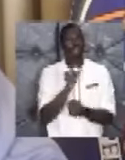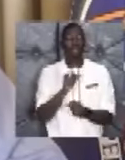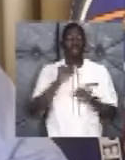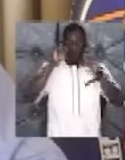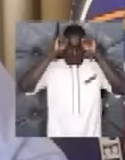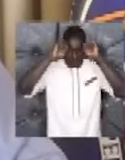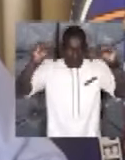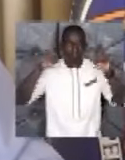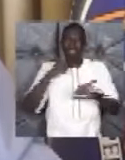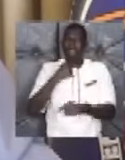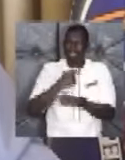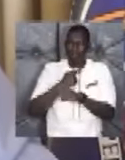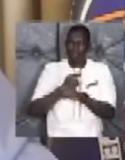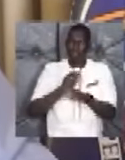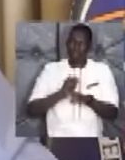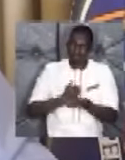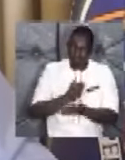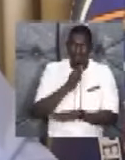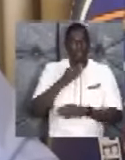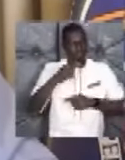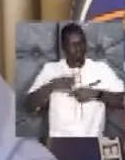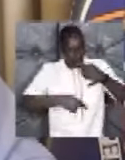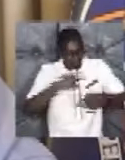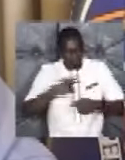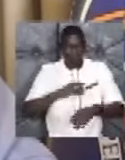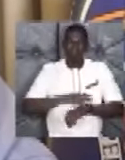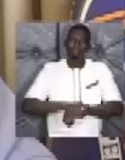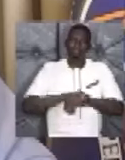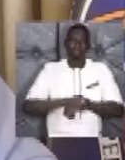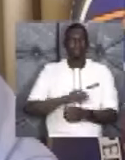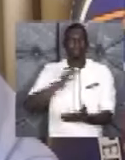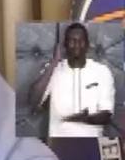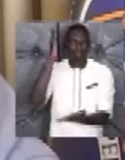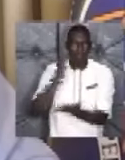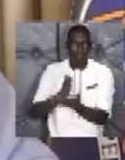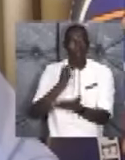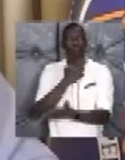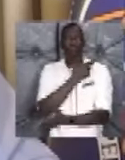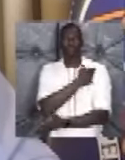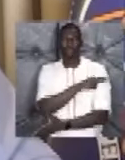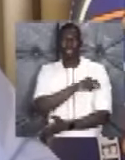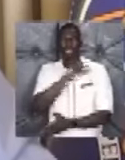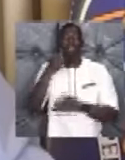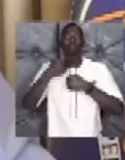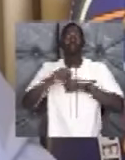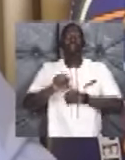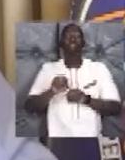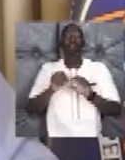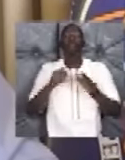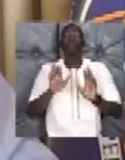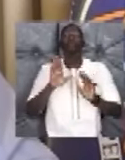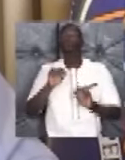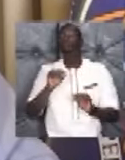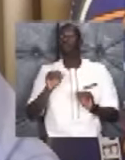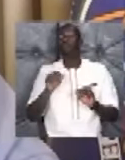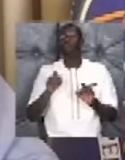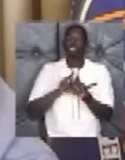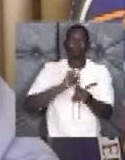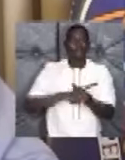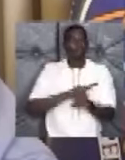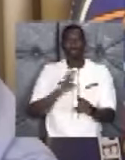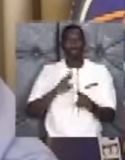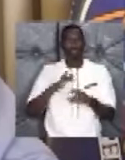The government will continue to uphold the right to religion and practice as long as it